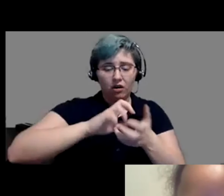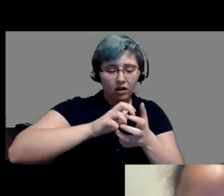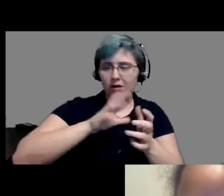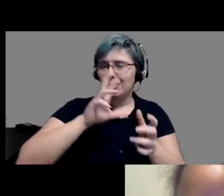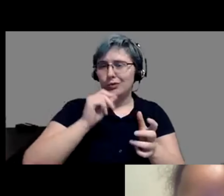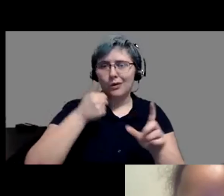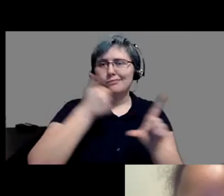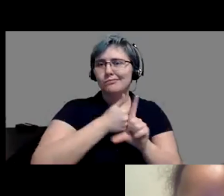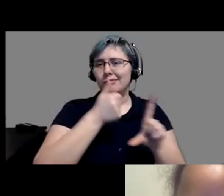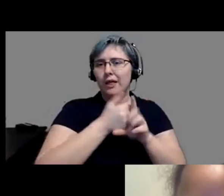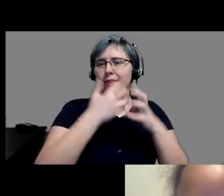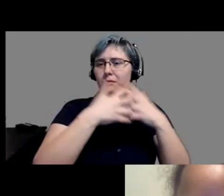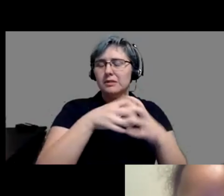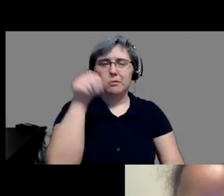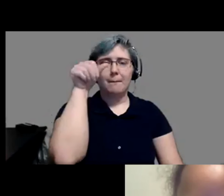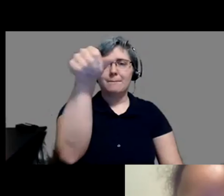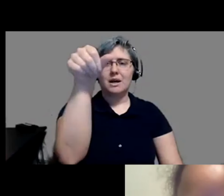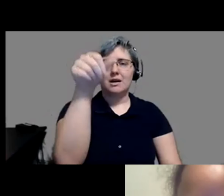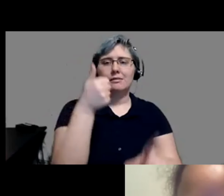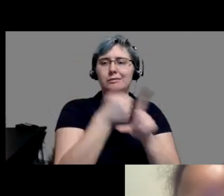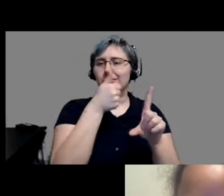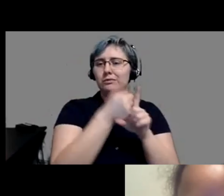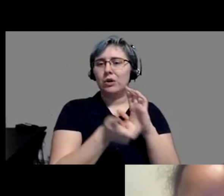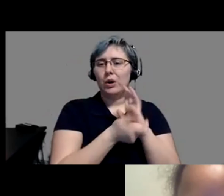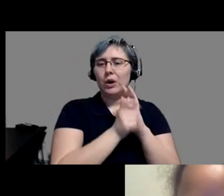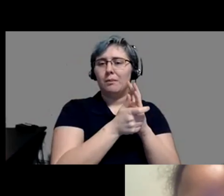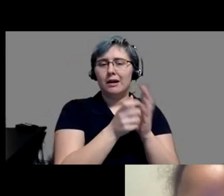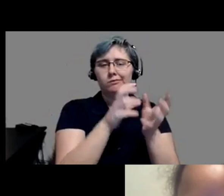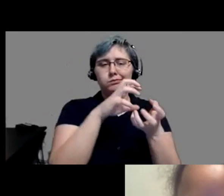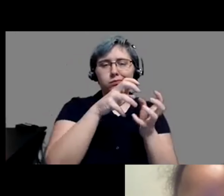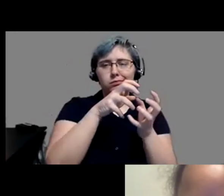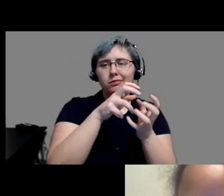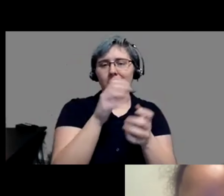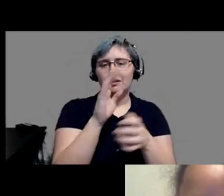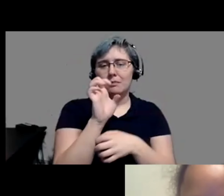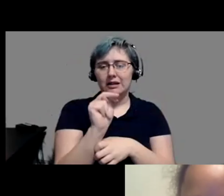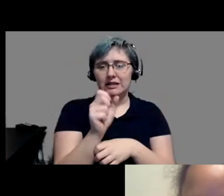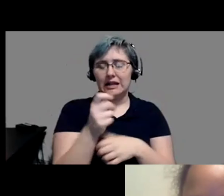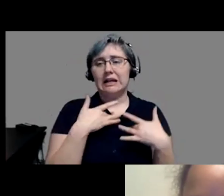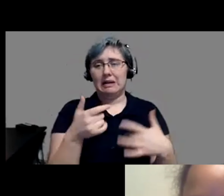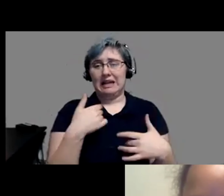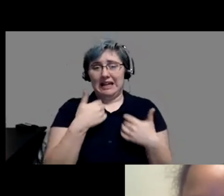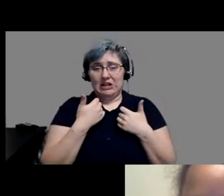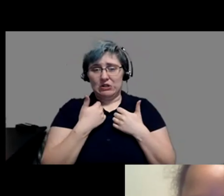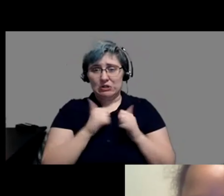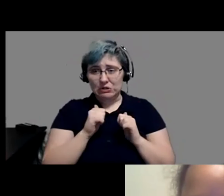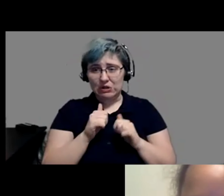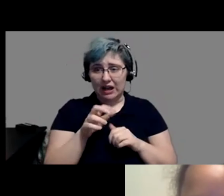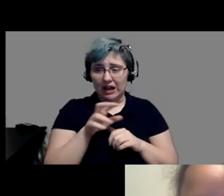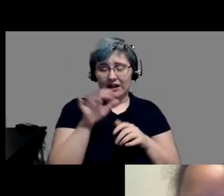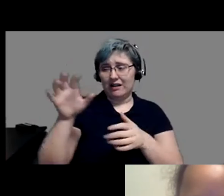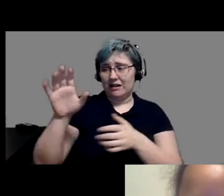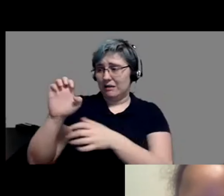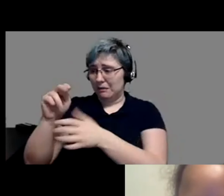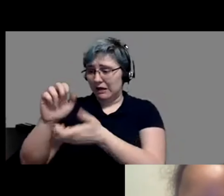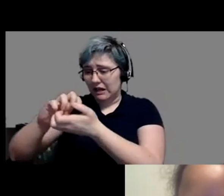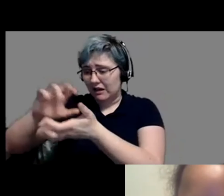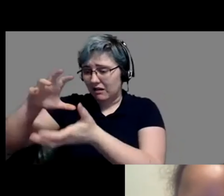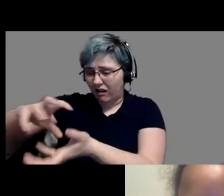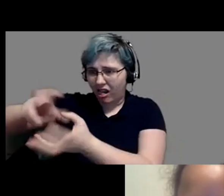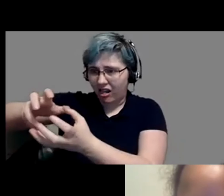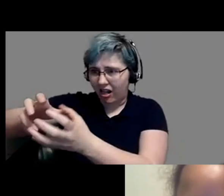grinds it. You just push a button and it grinds itself. Because I usually make a mess doing from the transfer from it